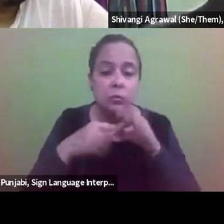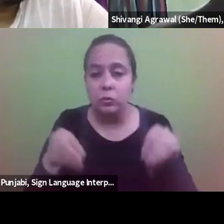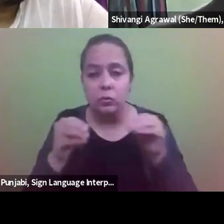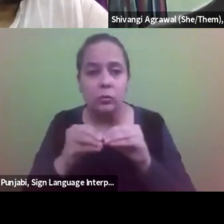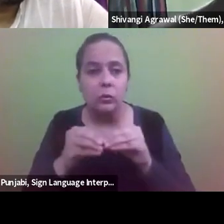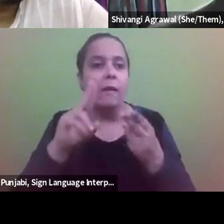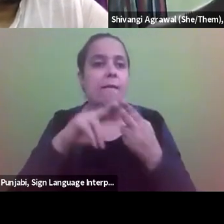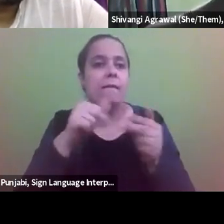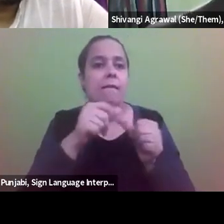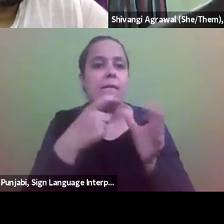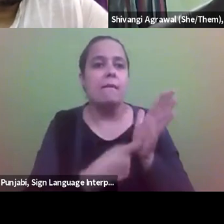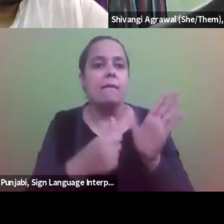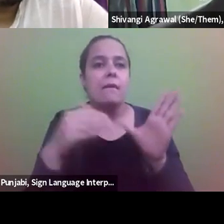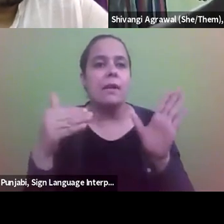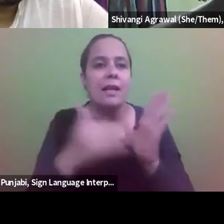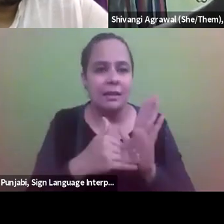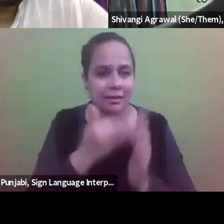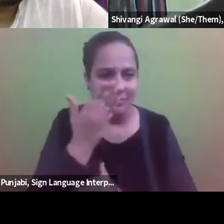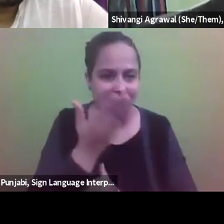of questions.